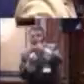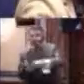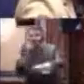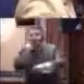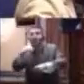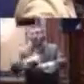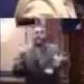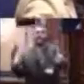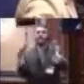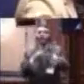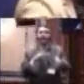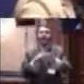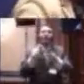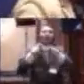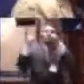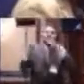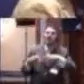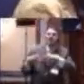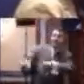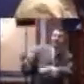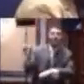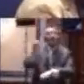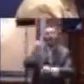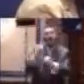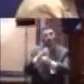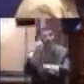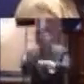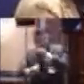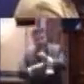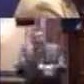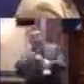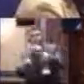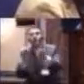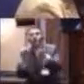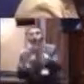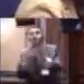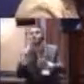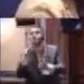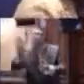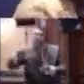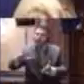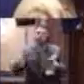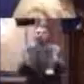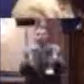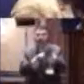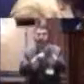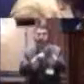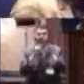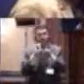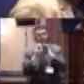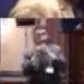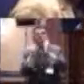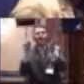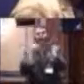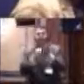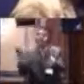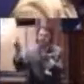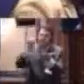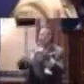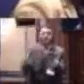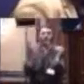be part of processes post. And I think you capturing that space and want to ensure that role, and it should